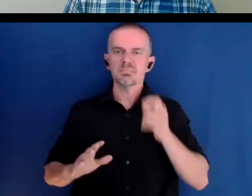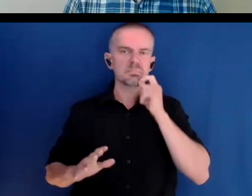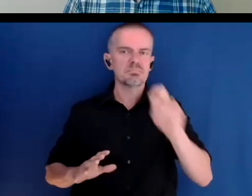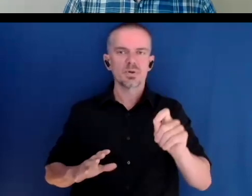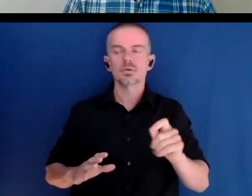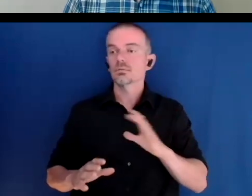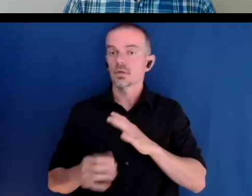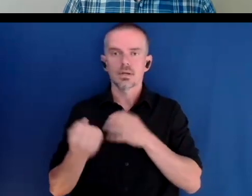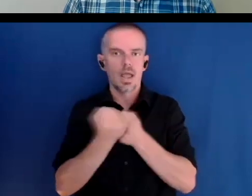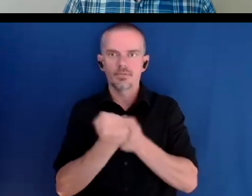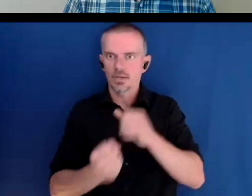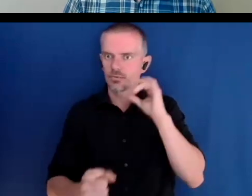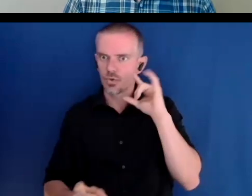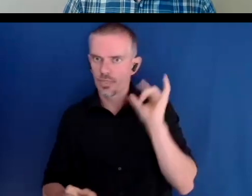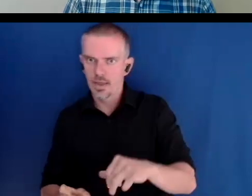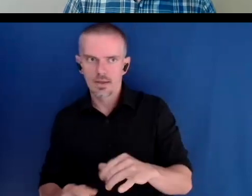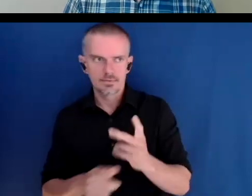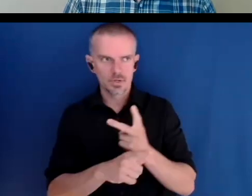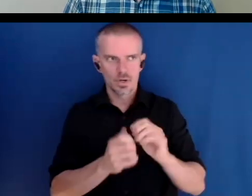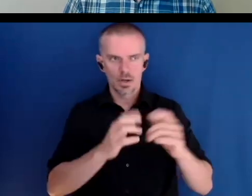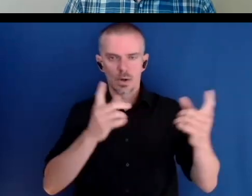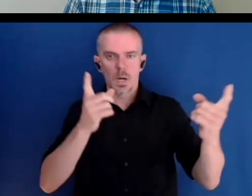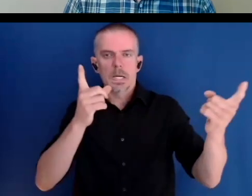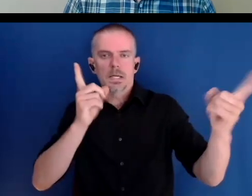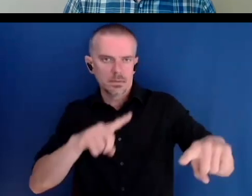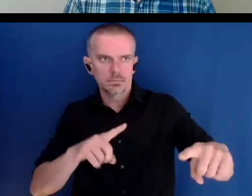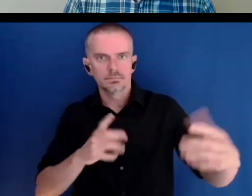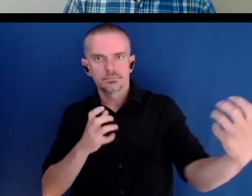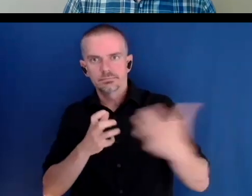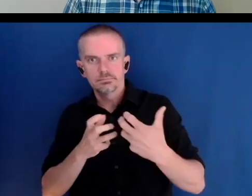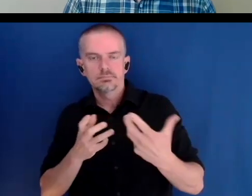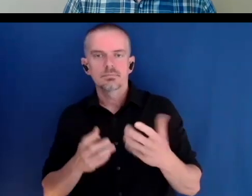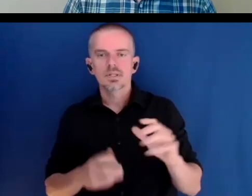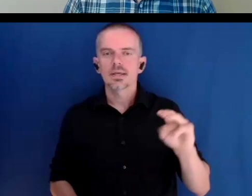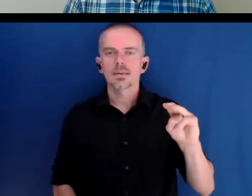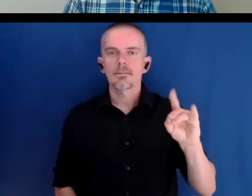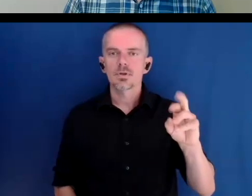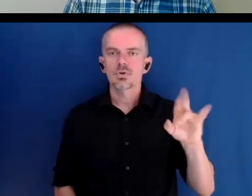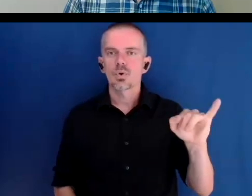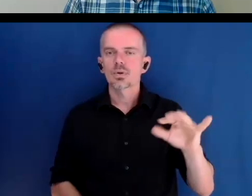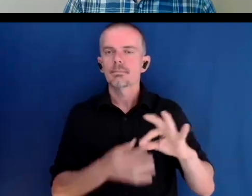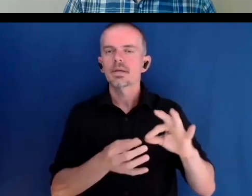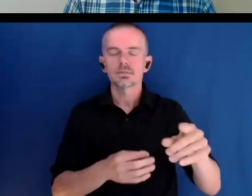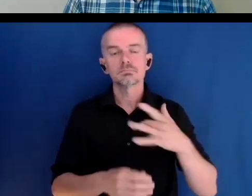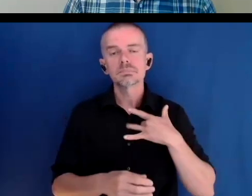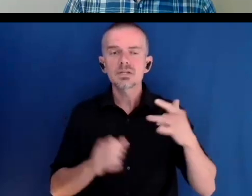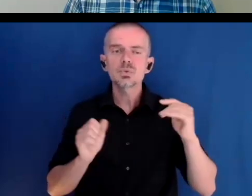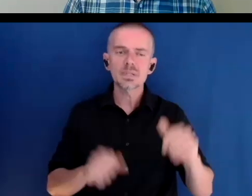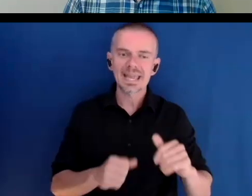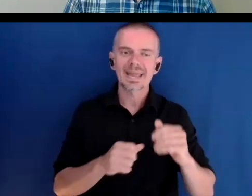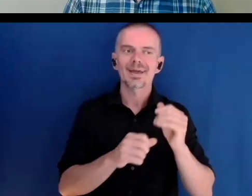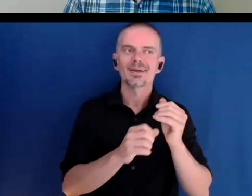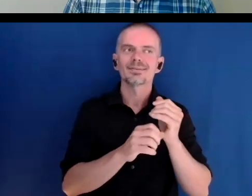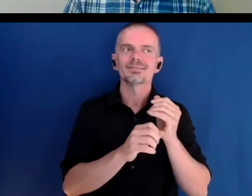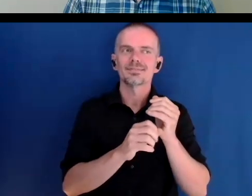figure out how to find that sweet spot that can make it work. As Midori talked about, like there's usually a way to make it work, but there's a lot of compliance rules